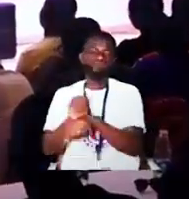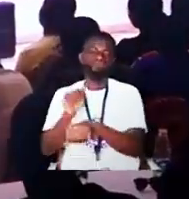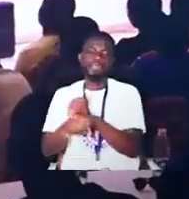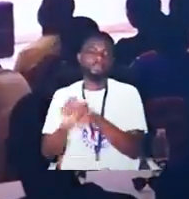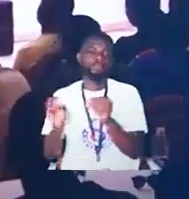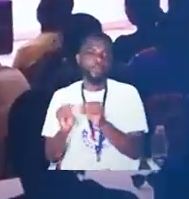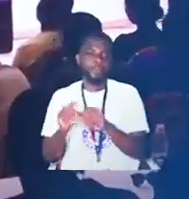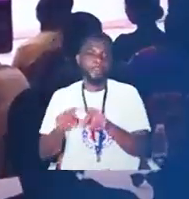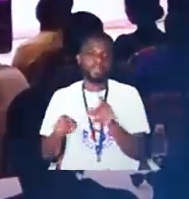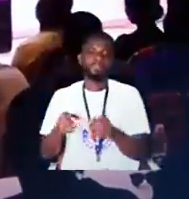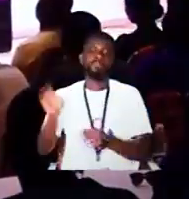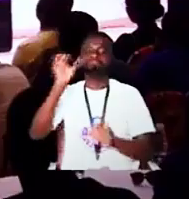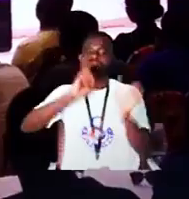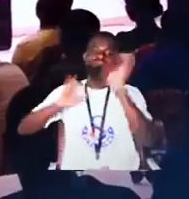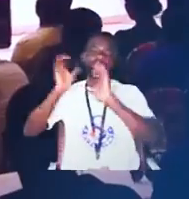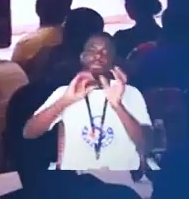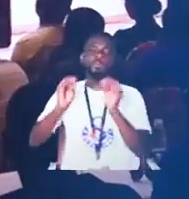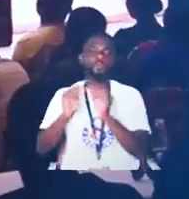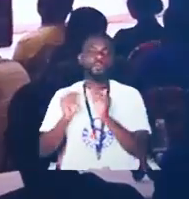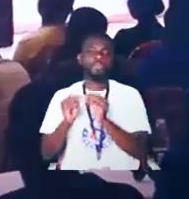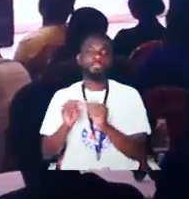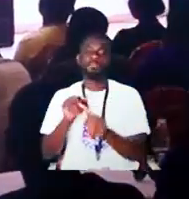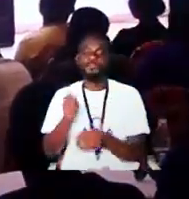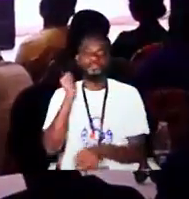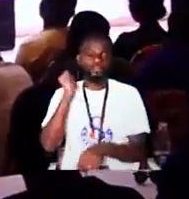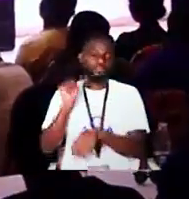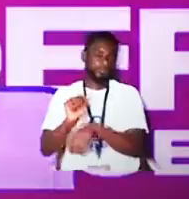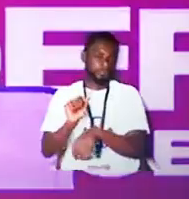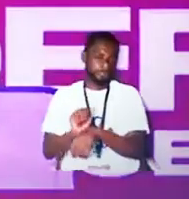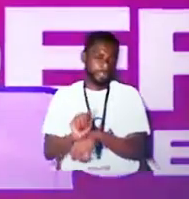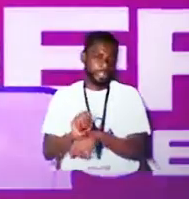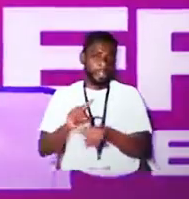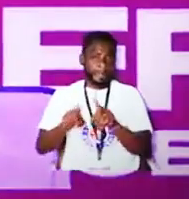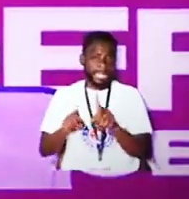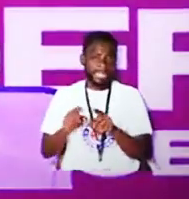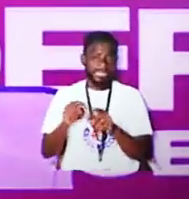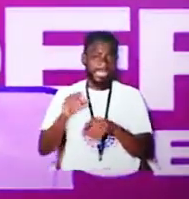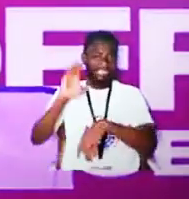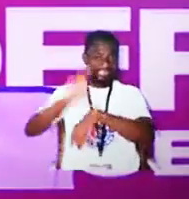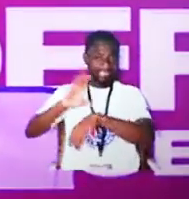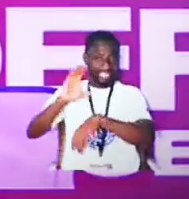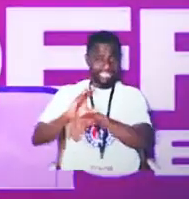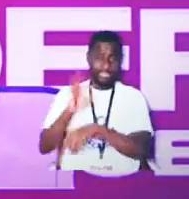work. But the Protestants' teachings changed all that.